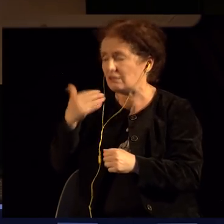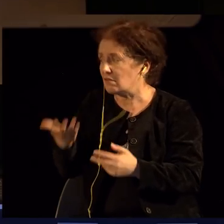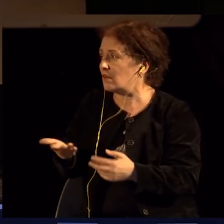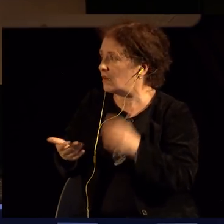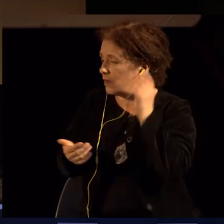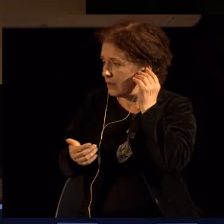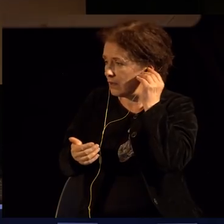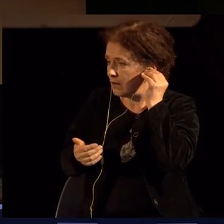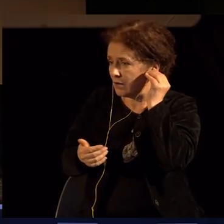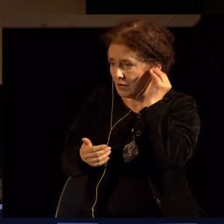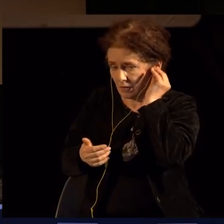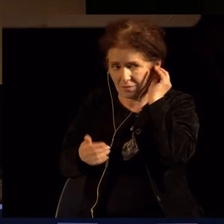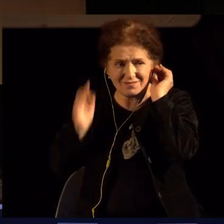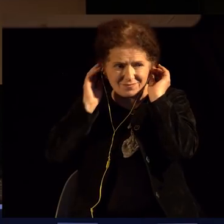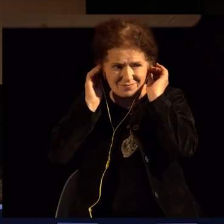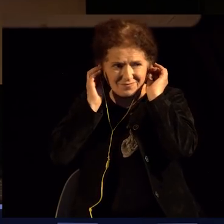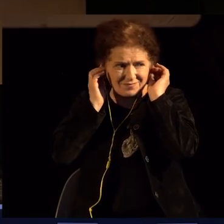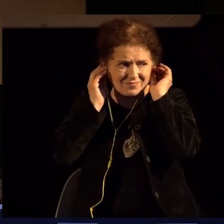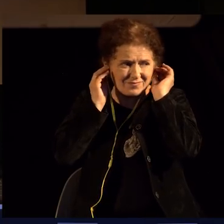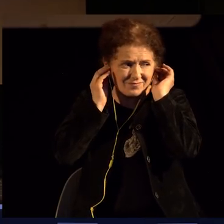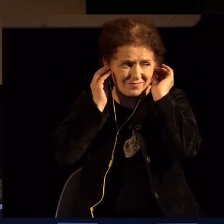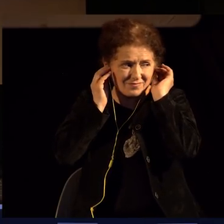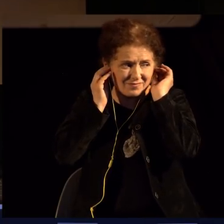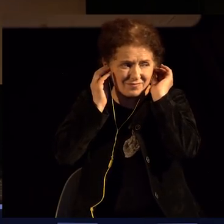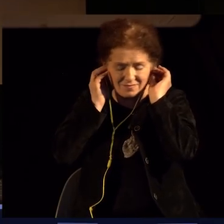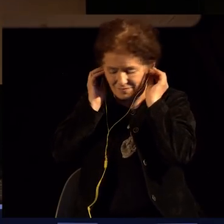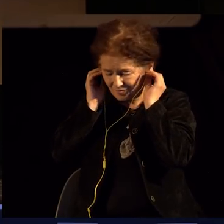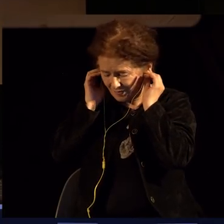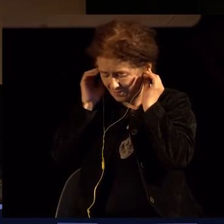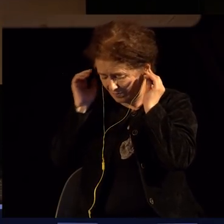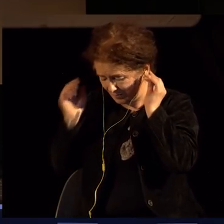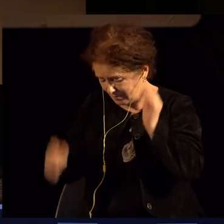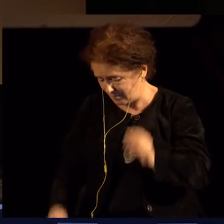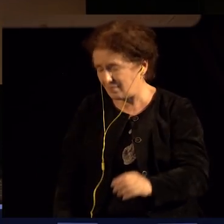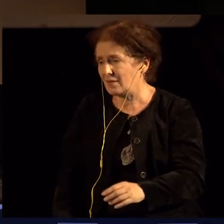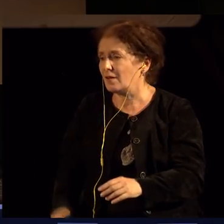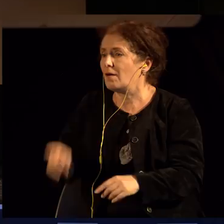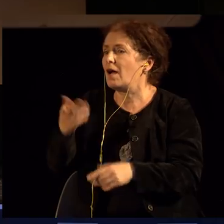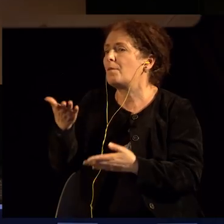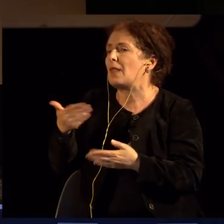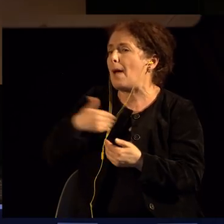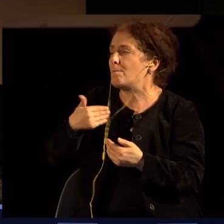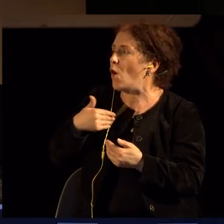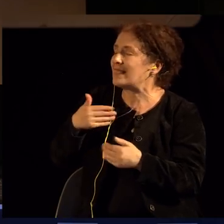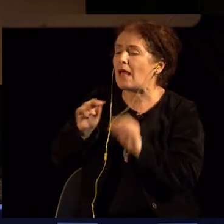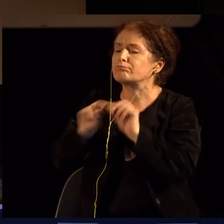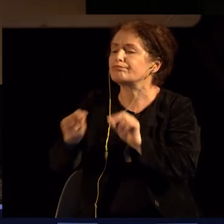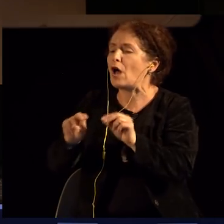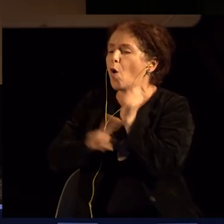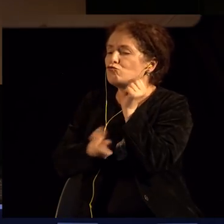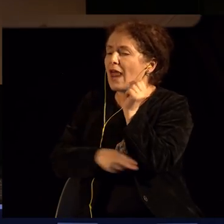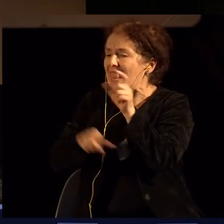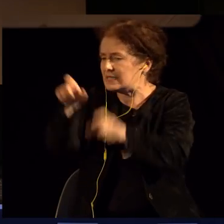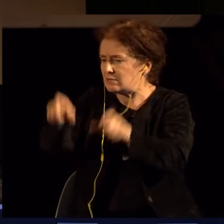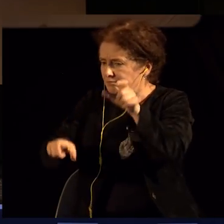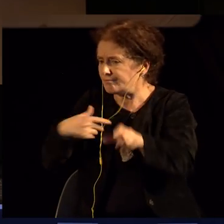But that's not always where we start. I would ask my students, what part of the body is most important